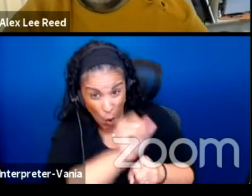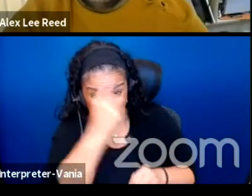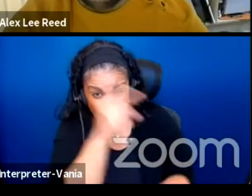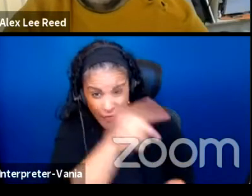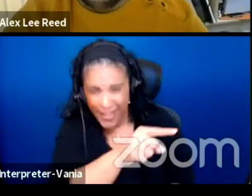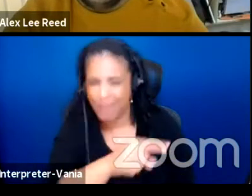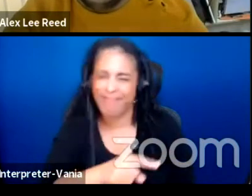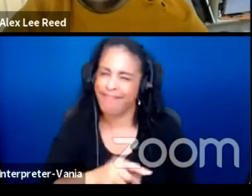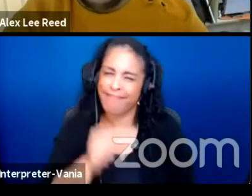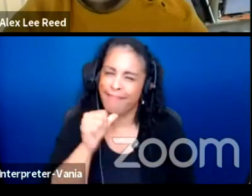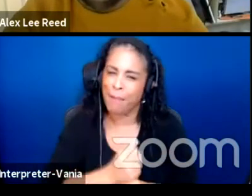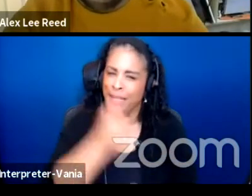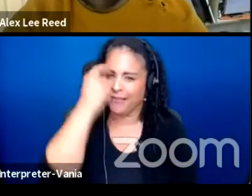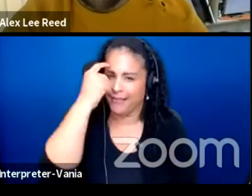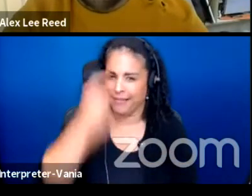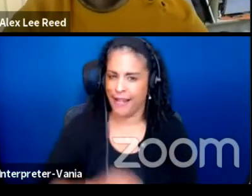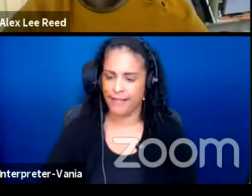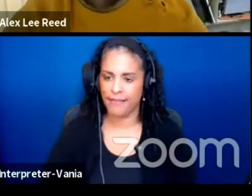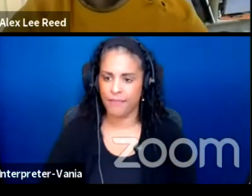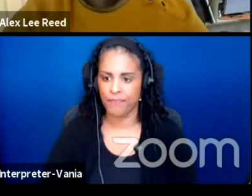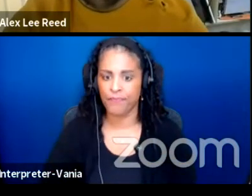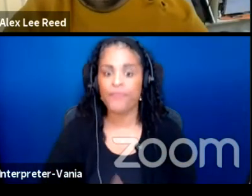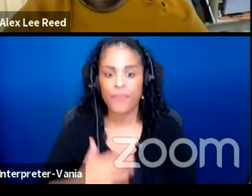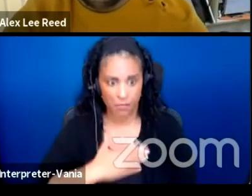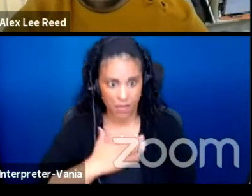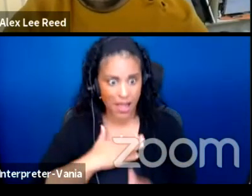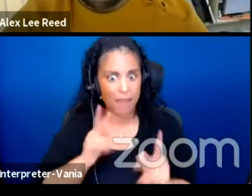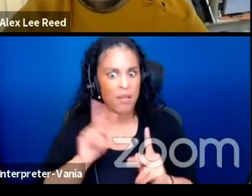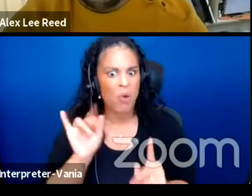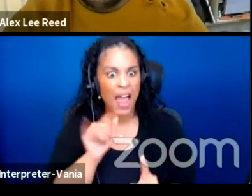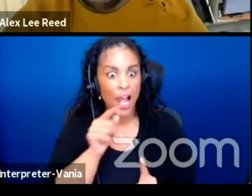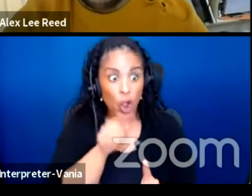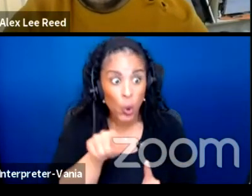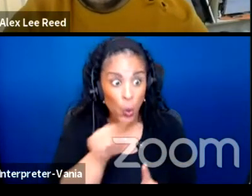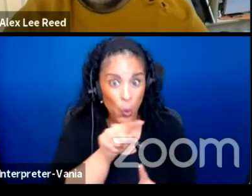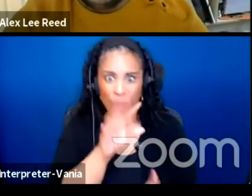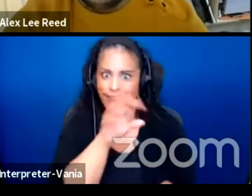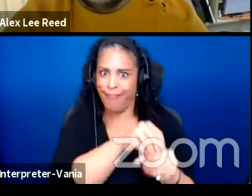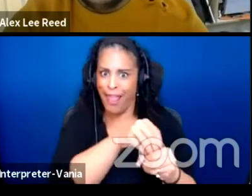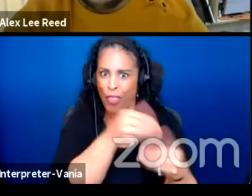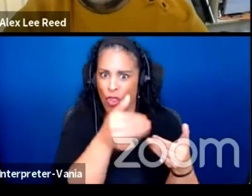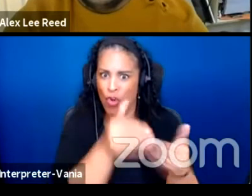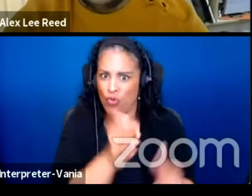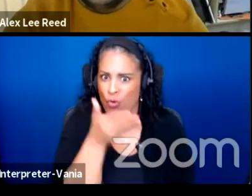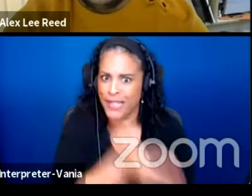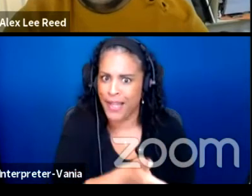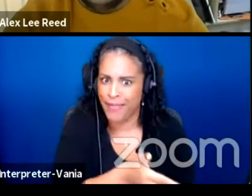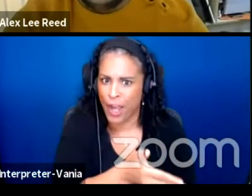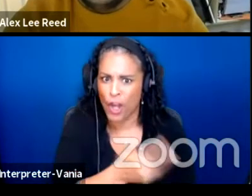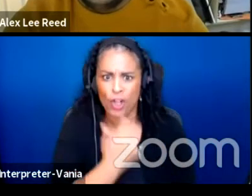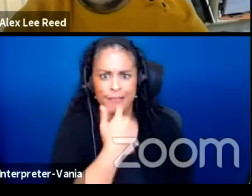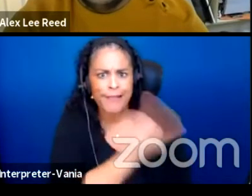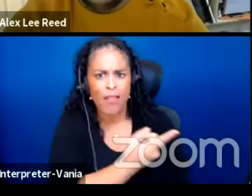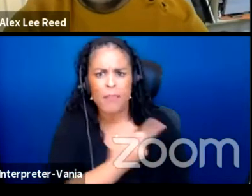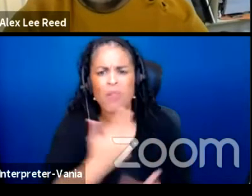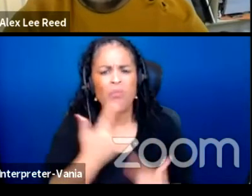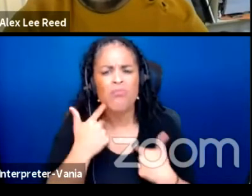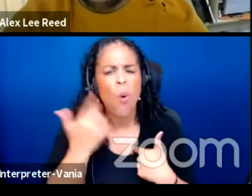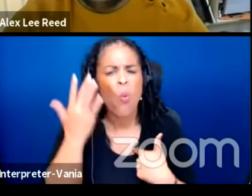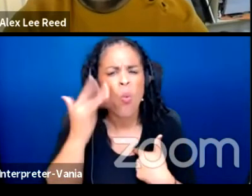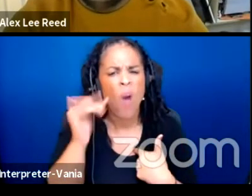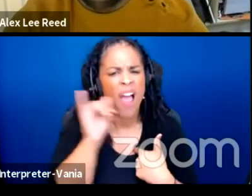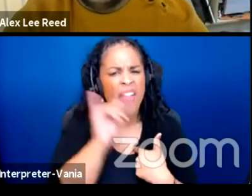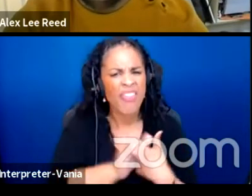to me. And I'm glad that there are people like you who are in the rooms who are saying, you know, why is